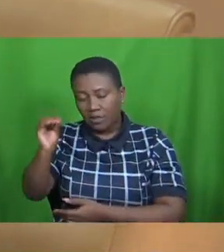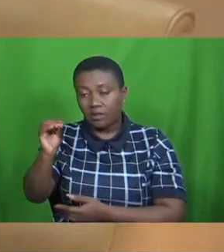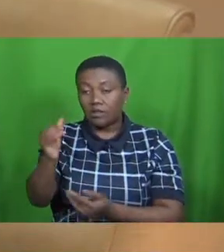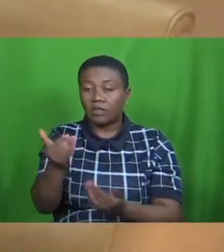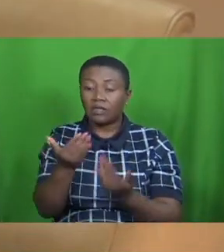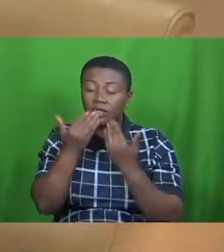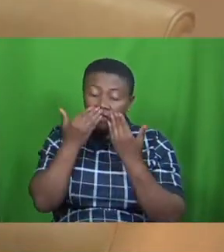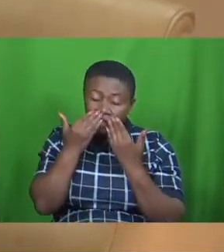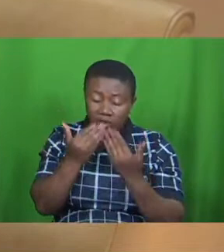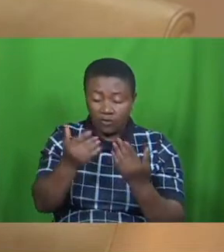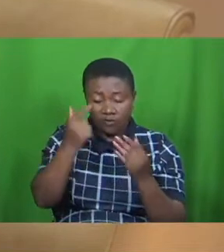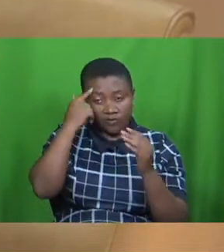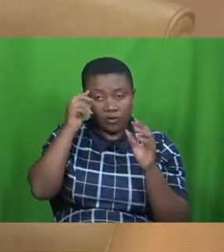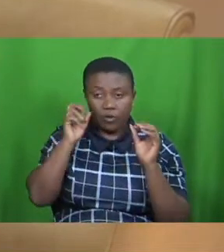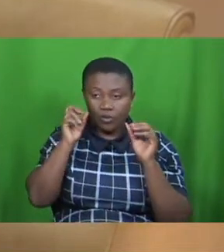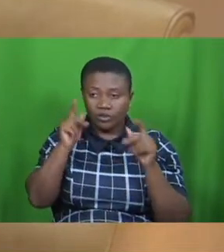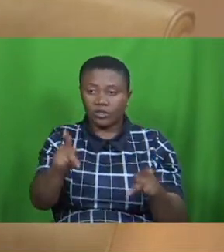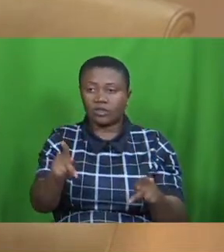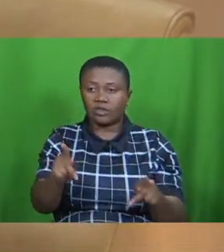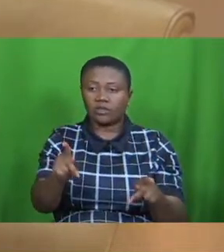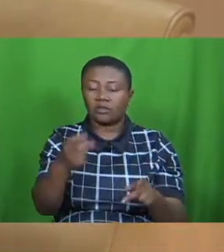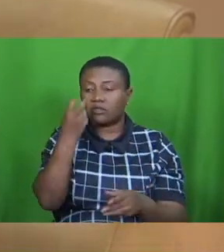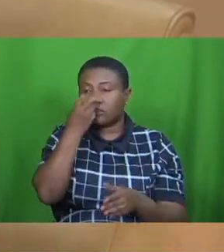the opportunity, Mr. Speaker.